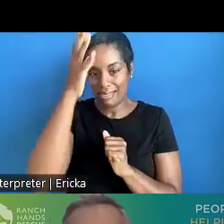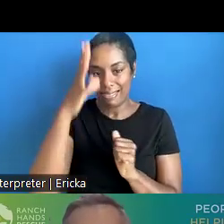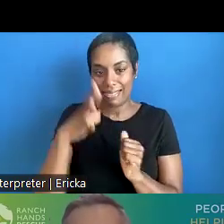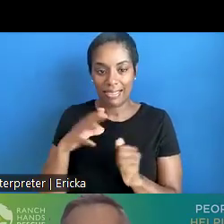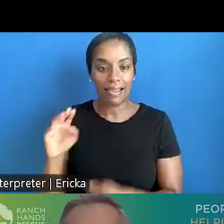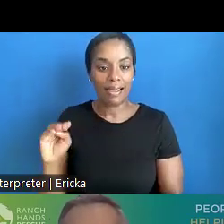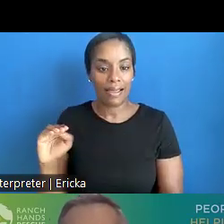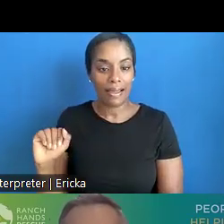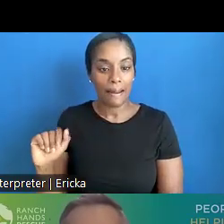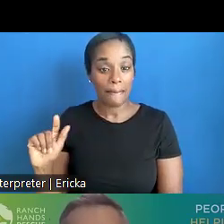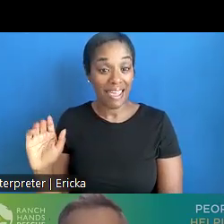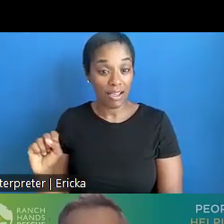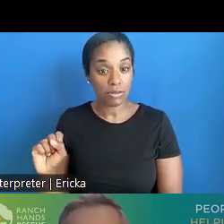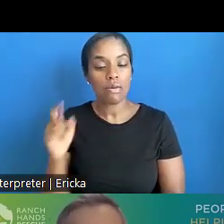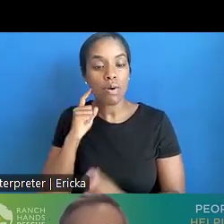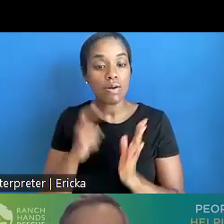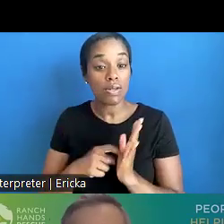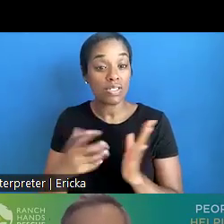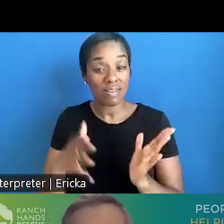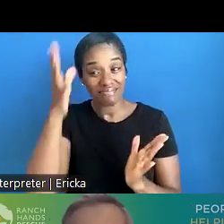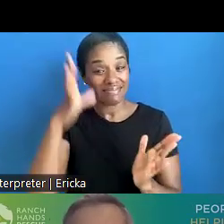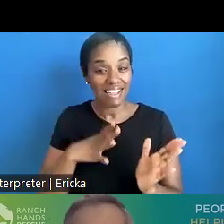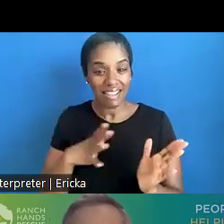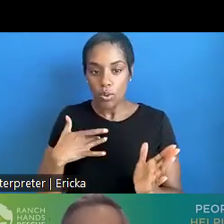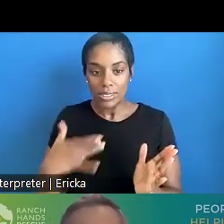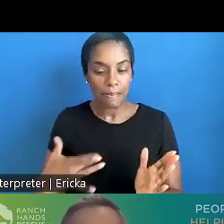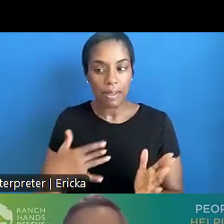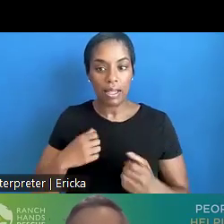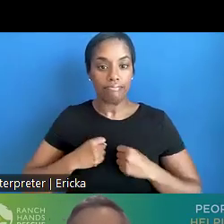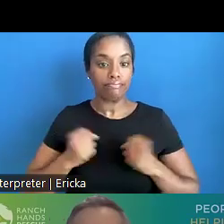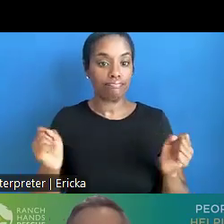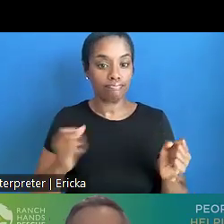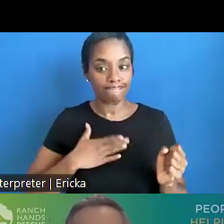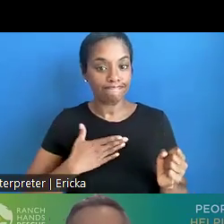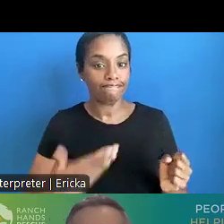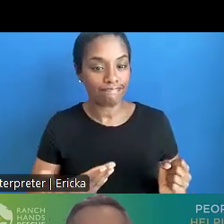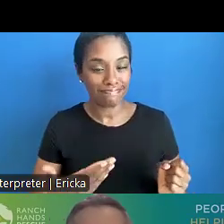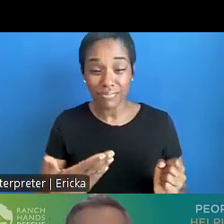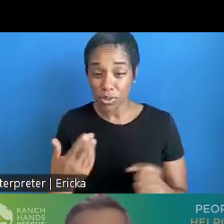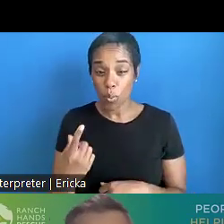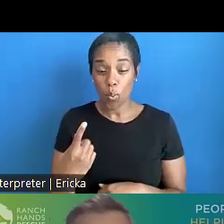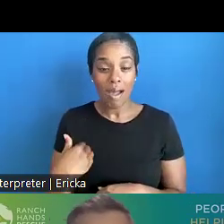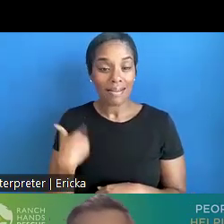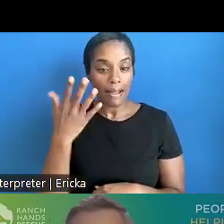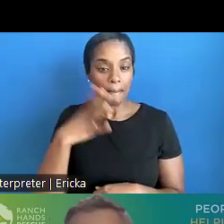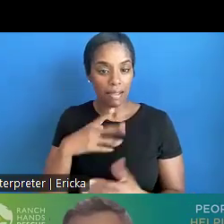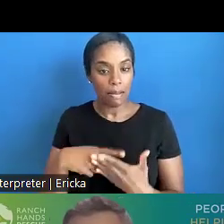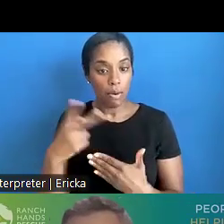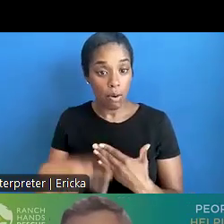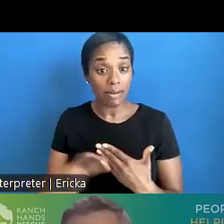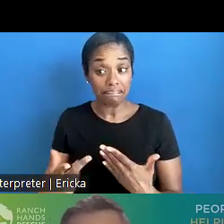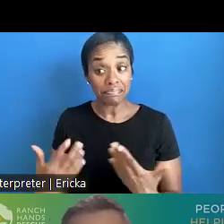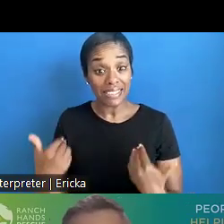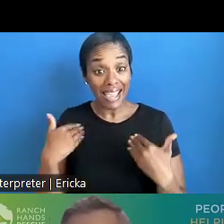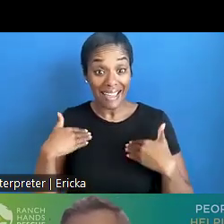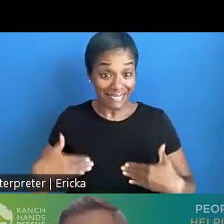that we're seeing with males is that they don't come forward as readily. We had a young man in our program that despite having physical